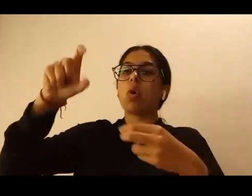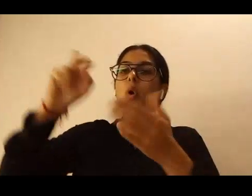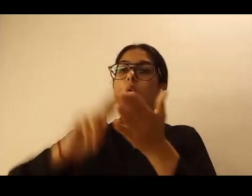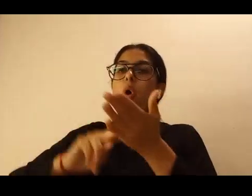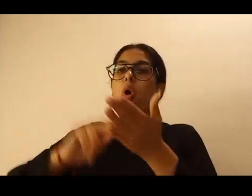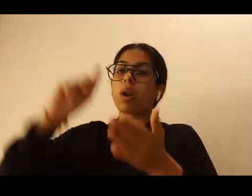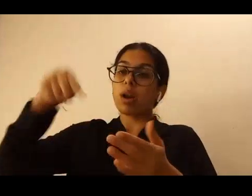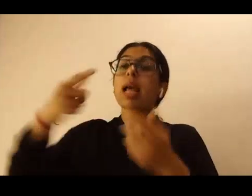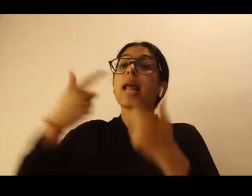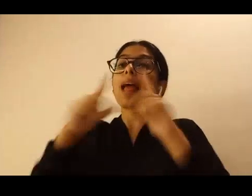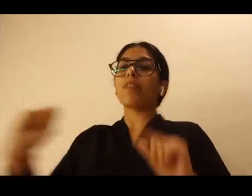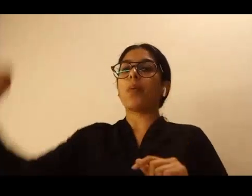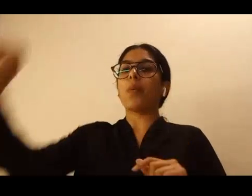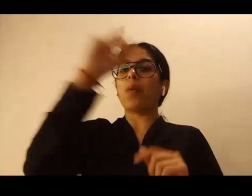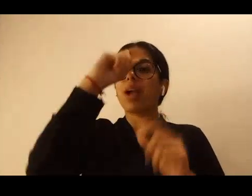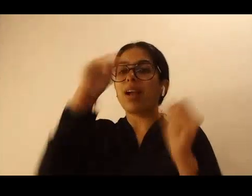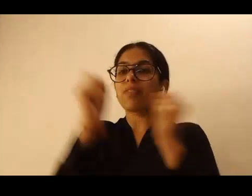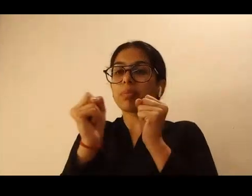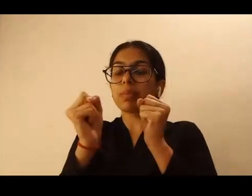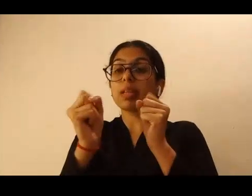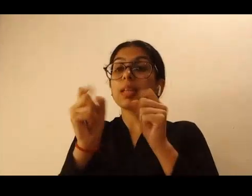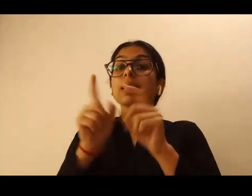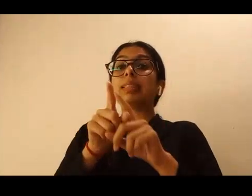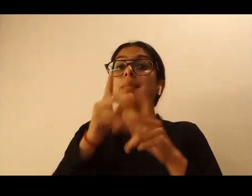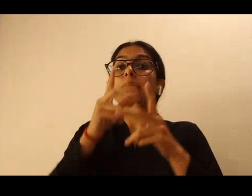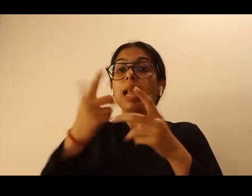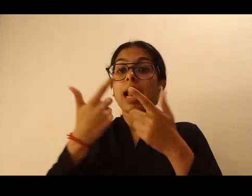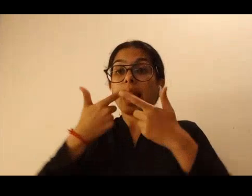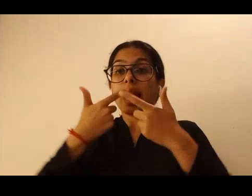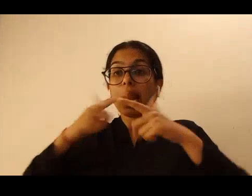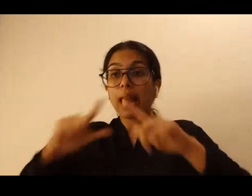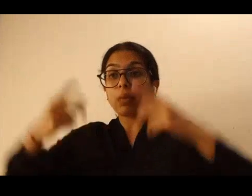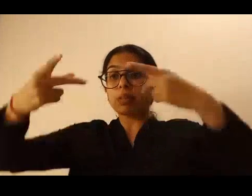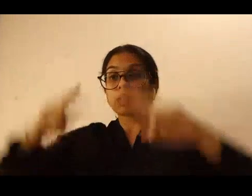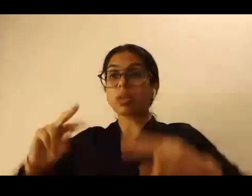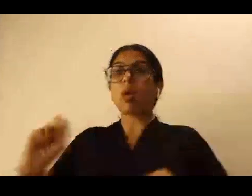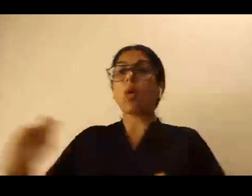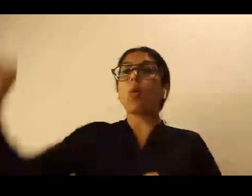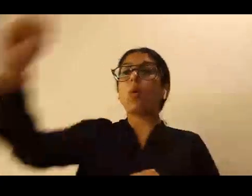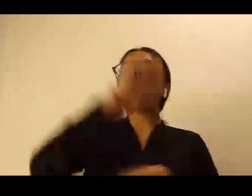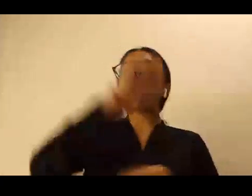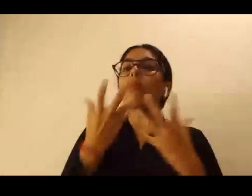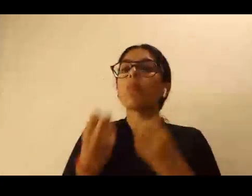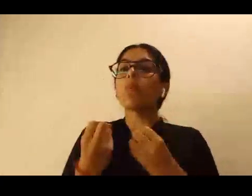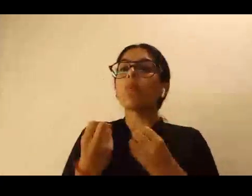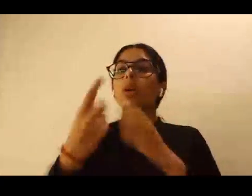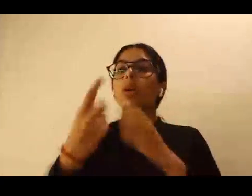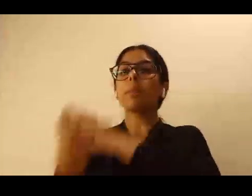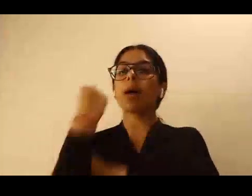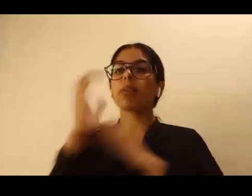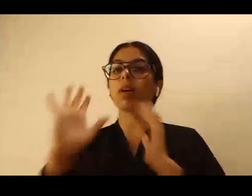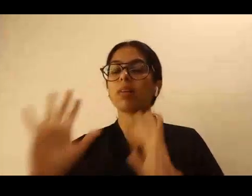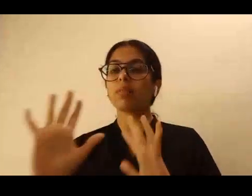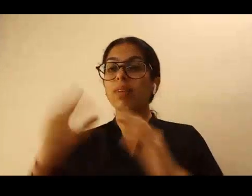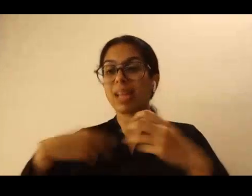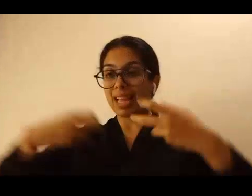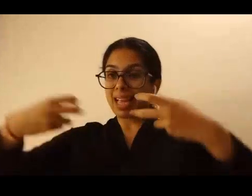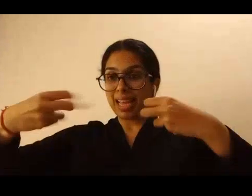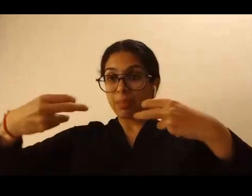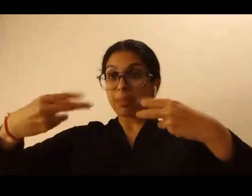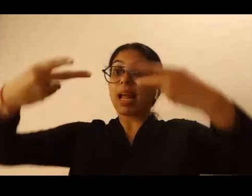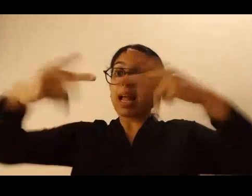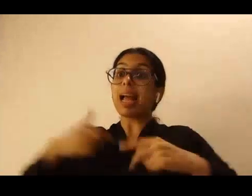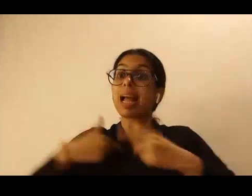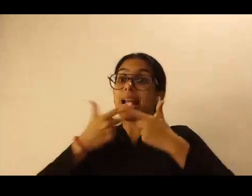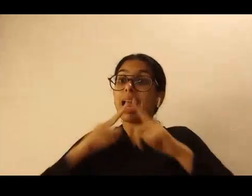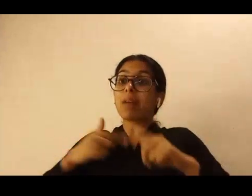language interpretation as well, which is very, very powerful. So ensuring that meetings have captions and